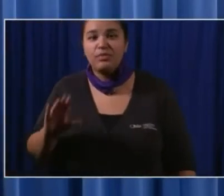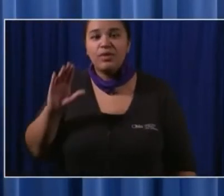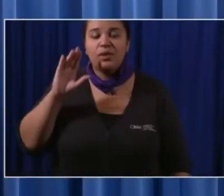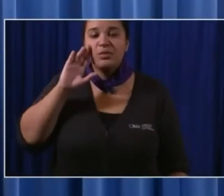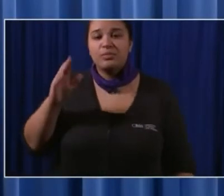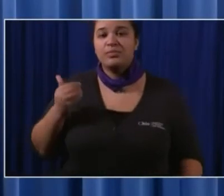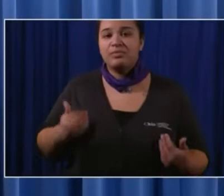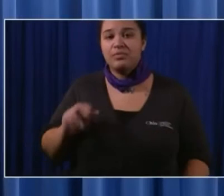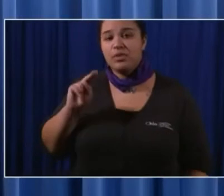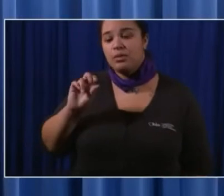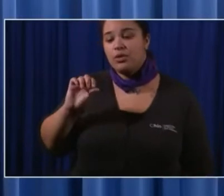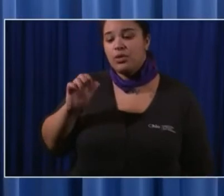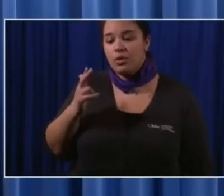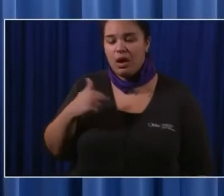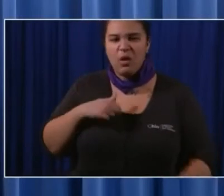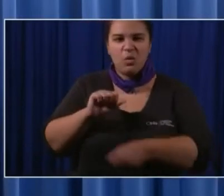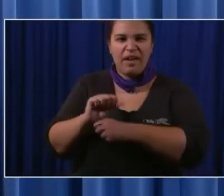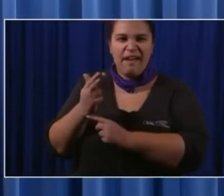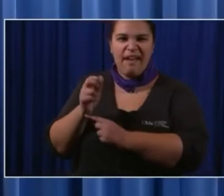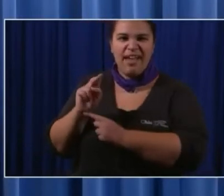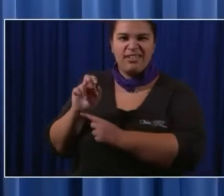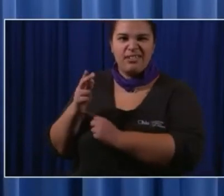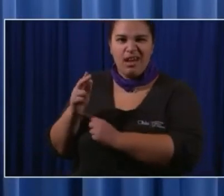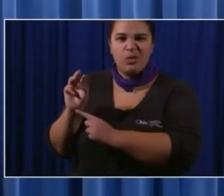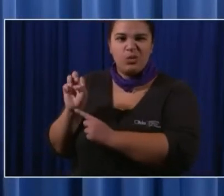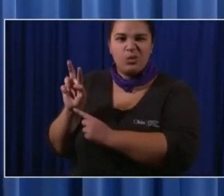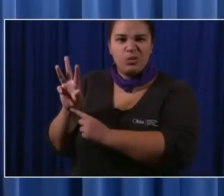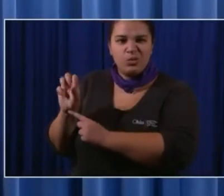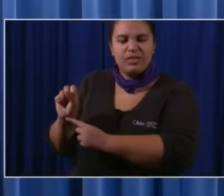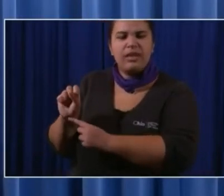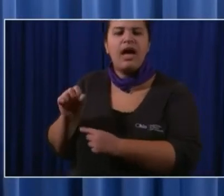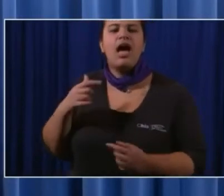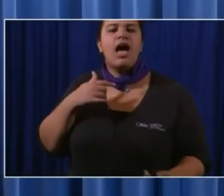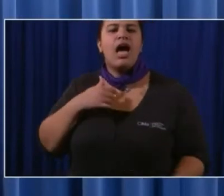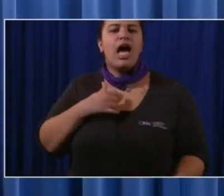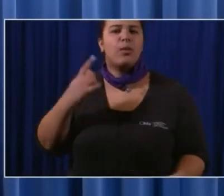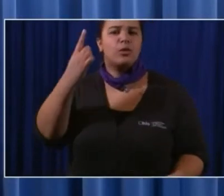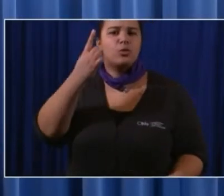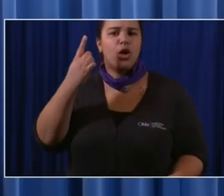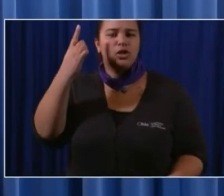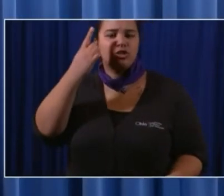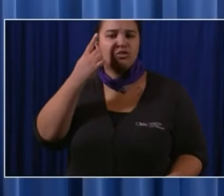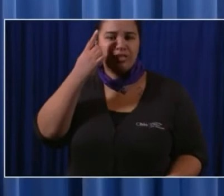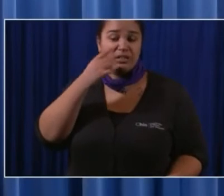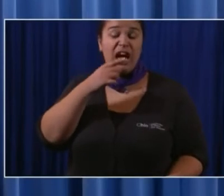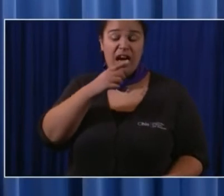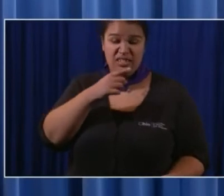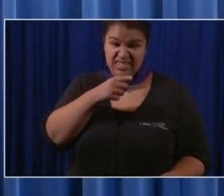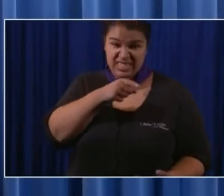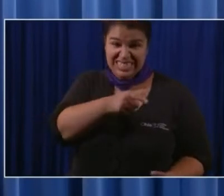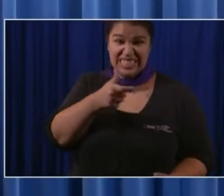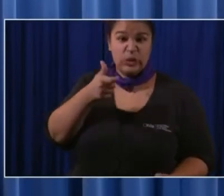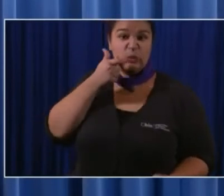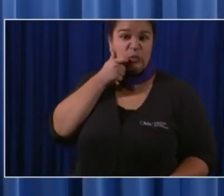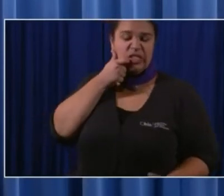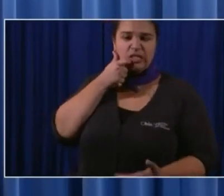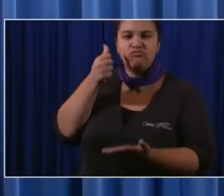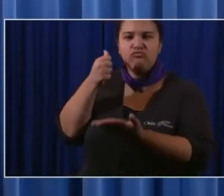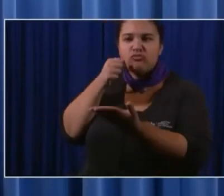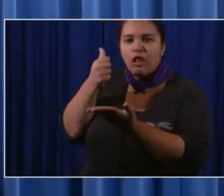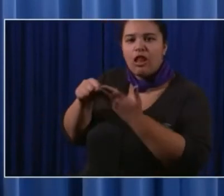With Hannah News. I'm wondering if you've gotten any indication from Washington on your request for funding for